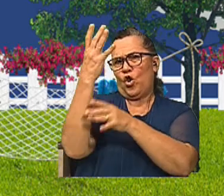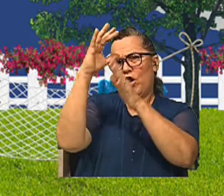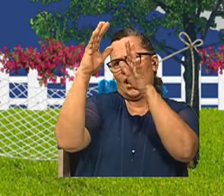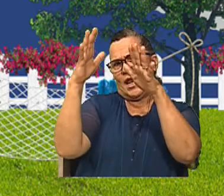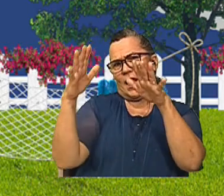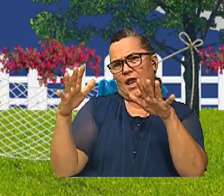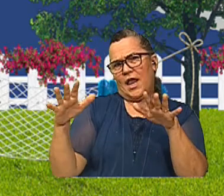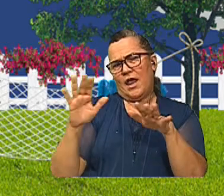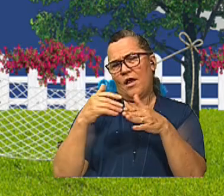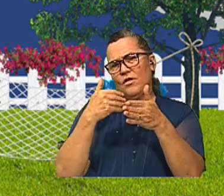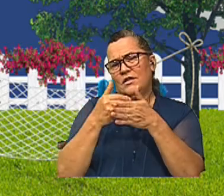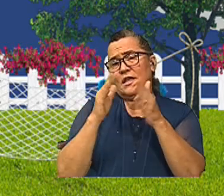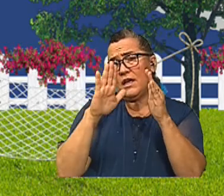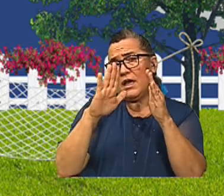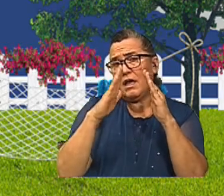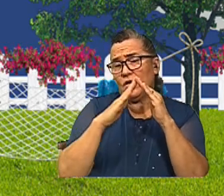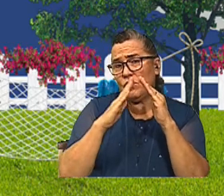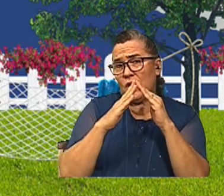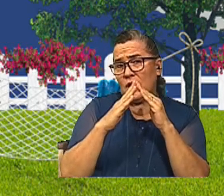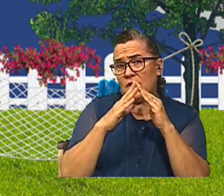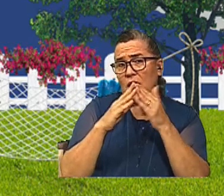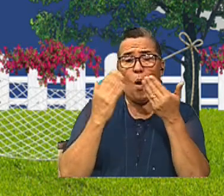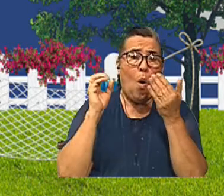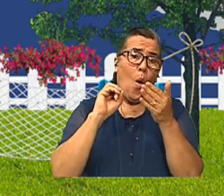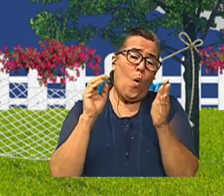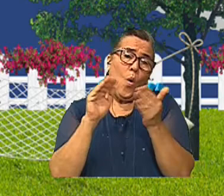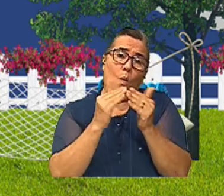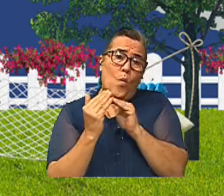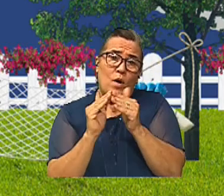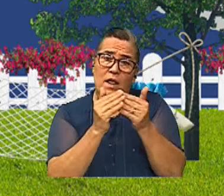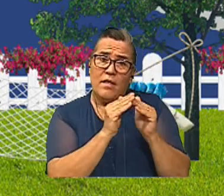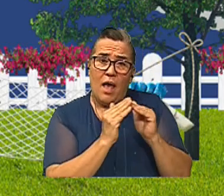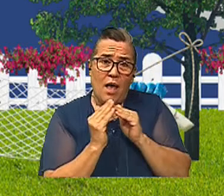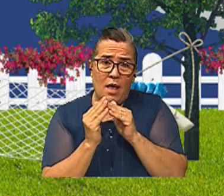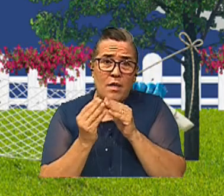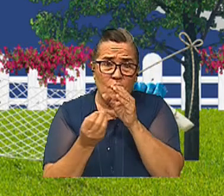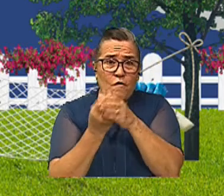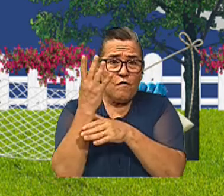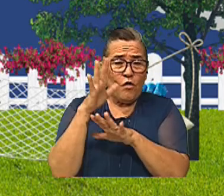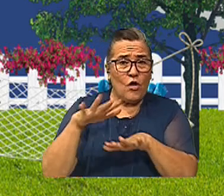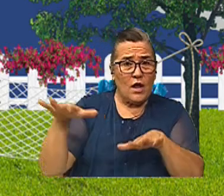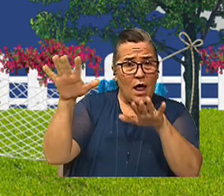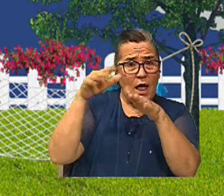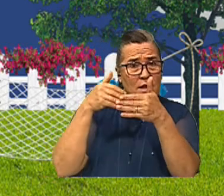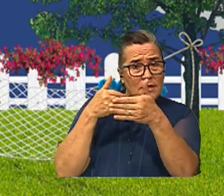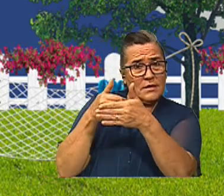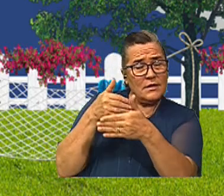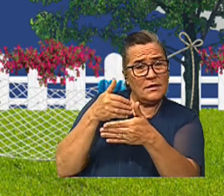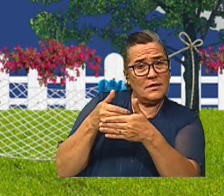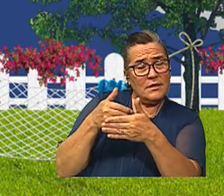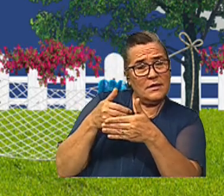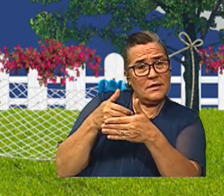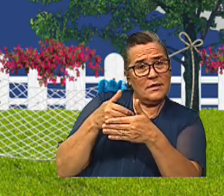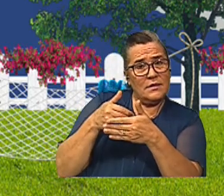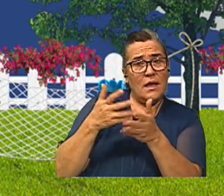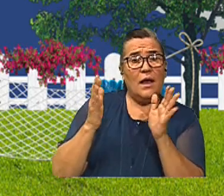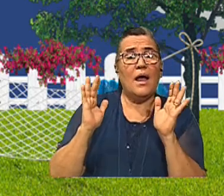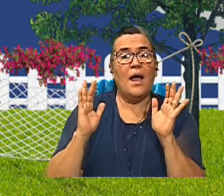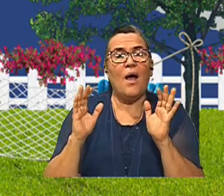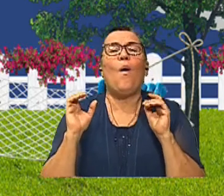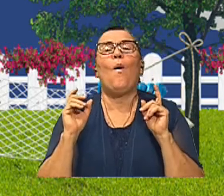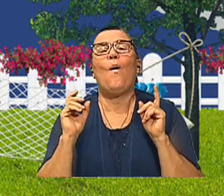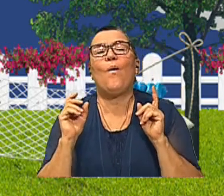near your house or community? Is there a volcano near your house or community?